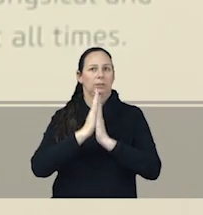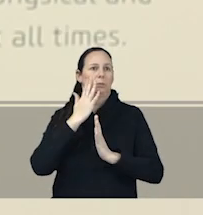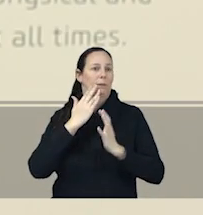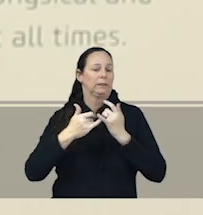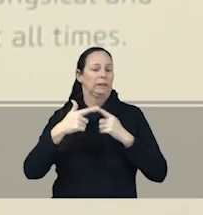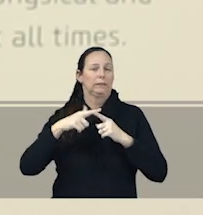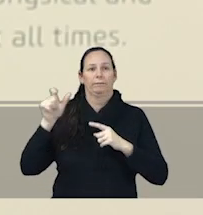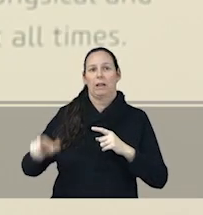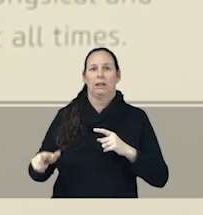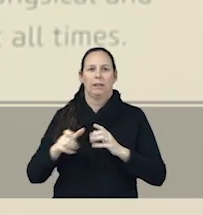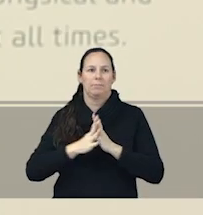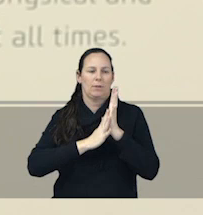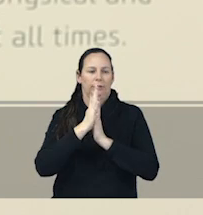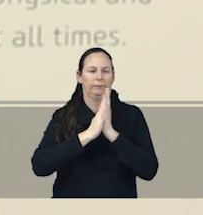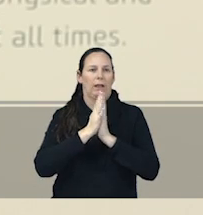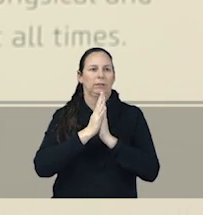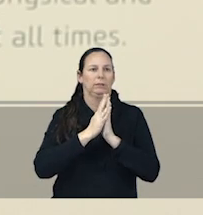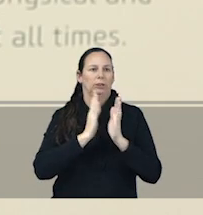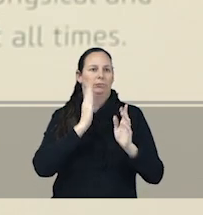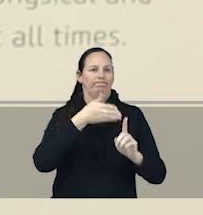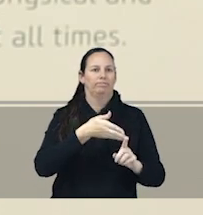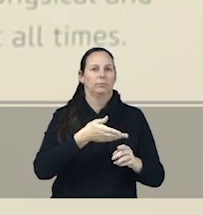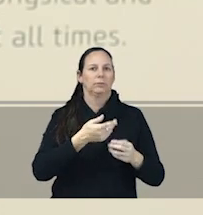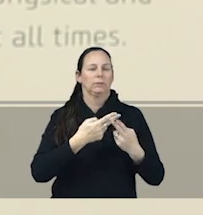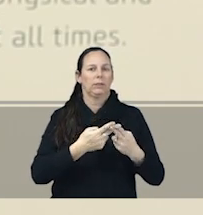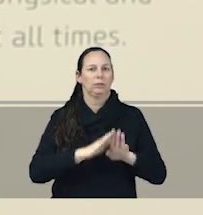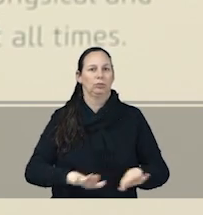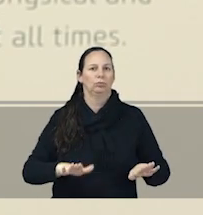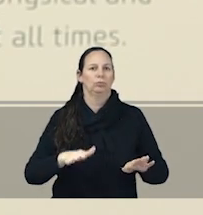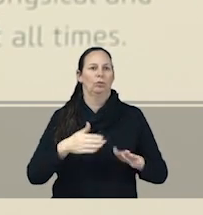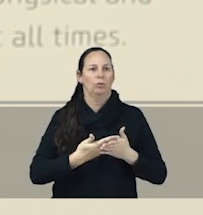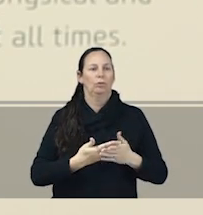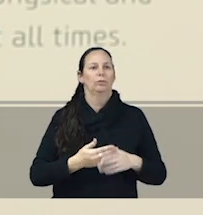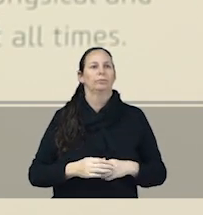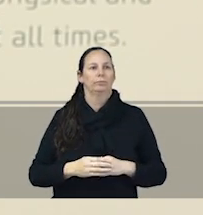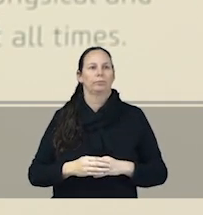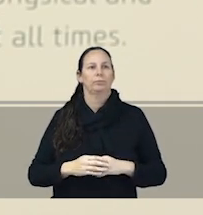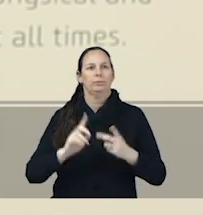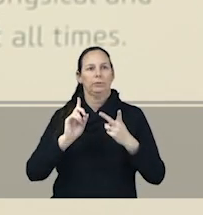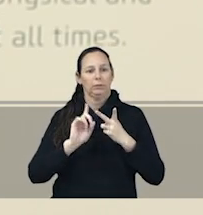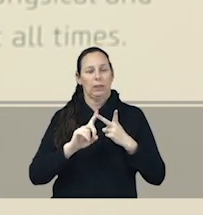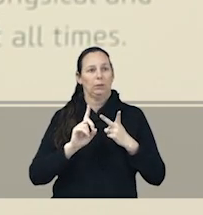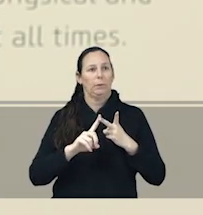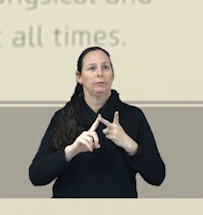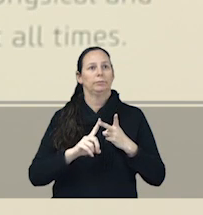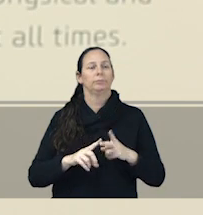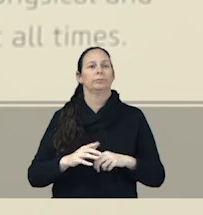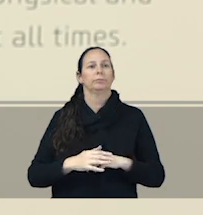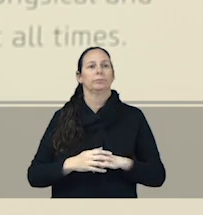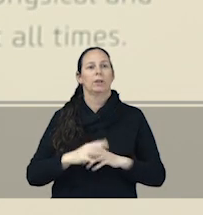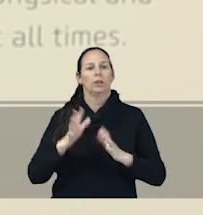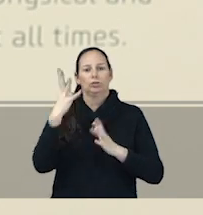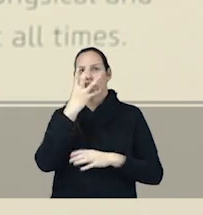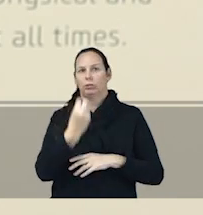The recipe includes three ingredients. The person committing the crime needs to be motivated. And